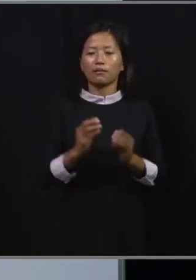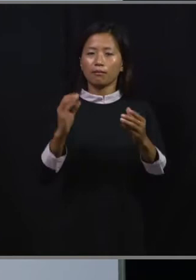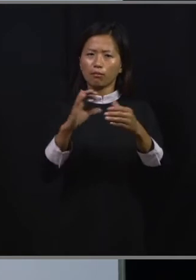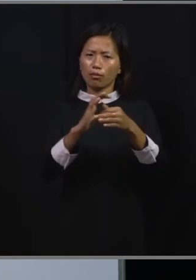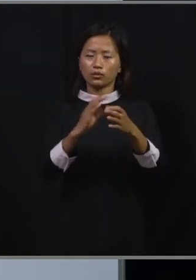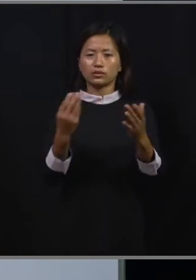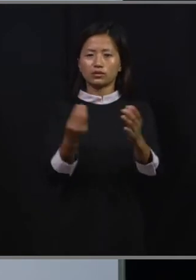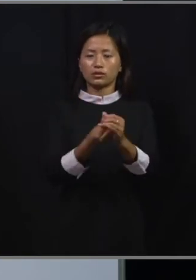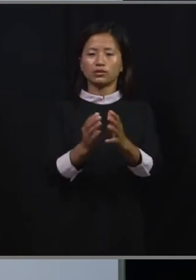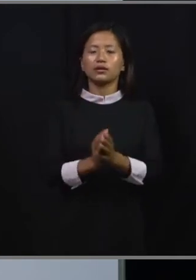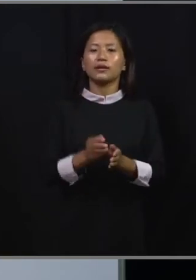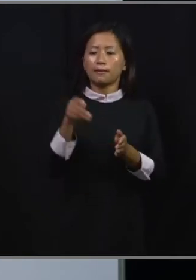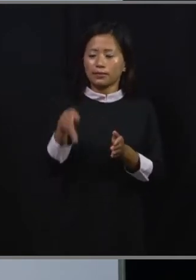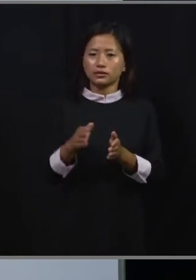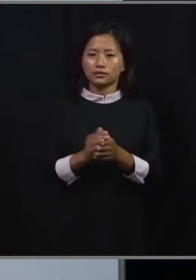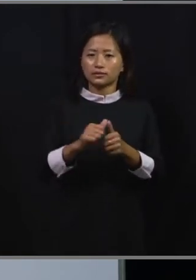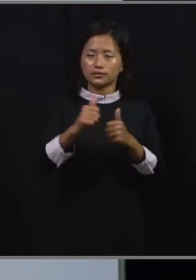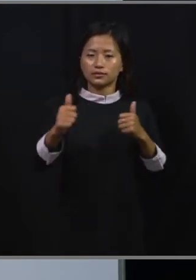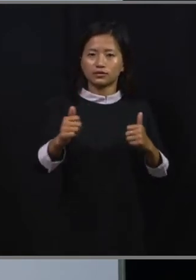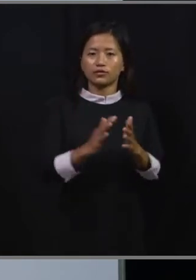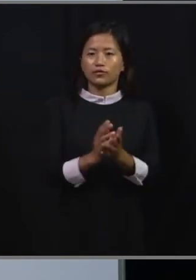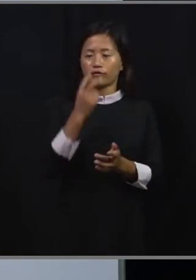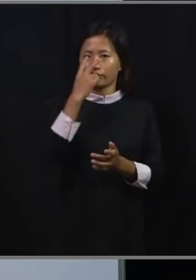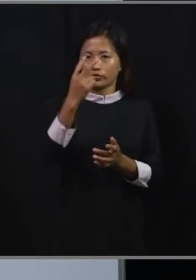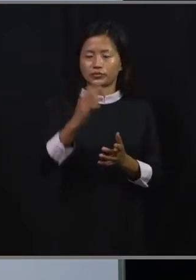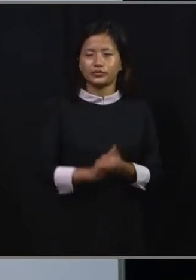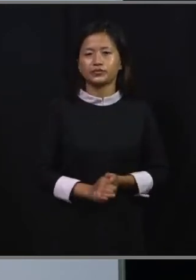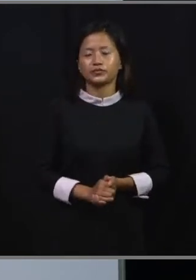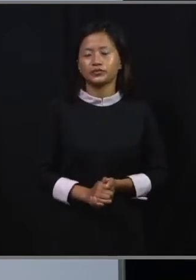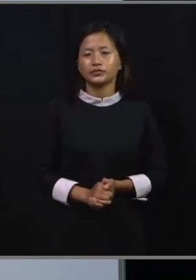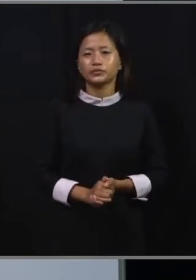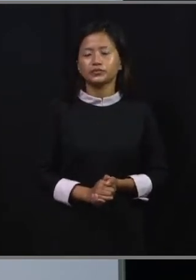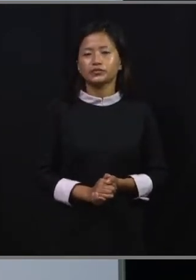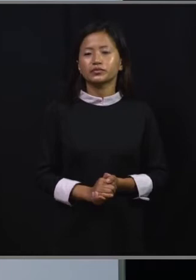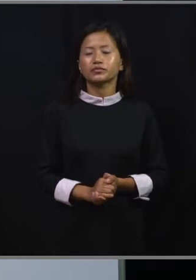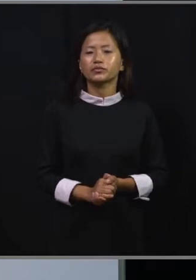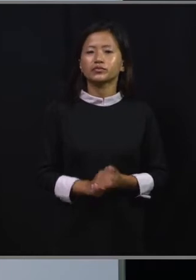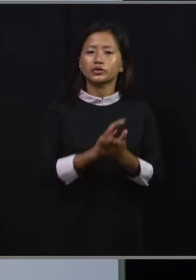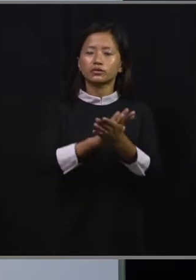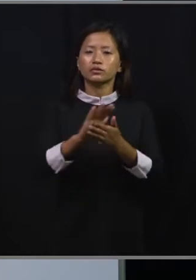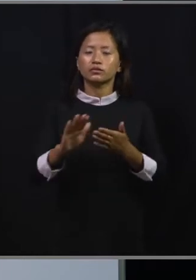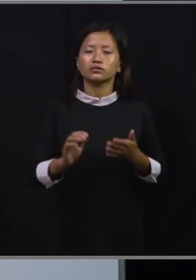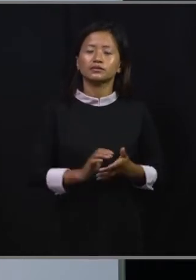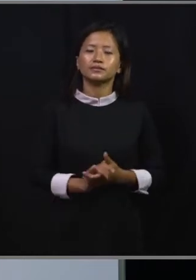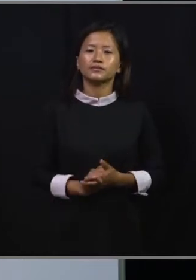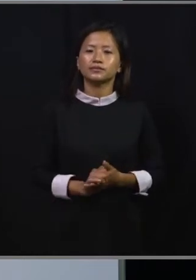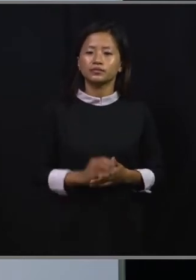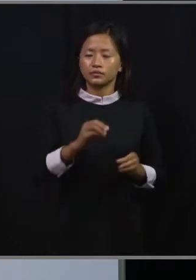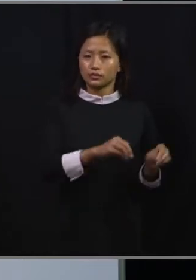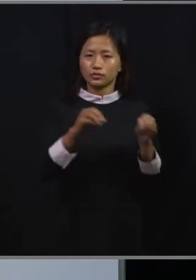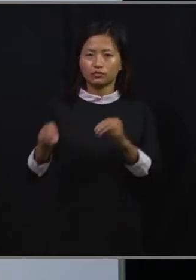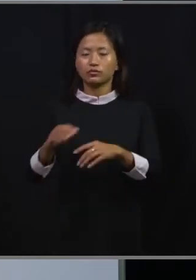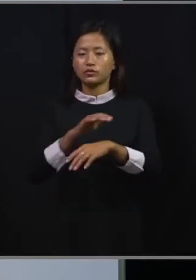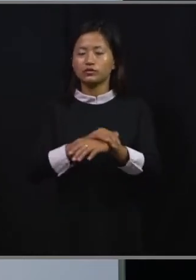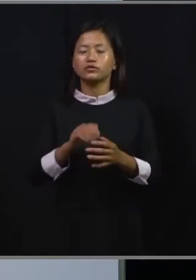are placed at least distance of distinct vision. Okay, okay, so it's already done. So let's move on for that